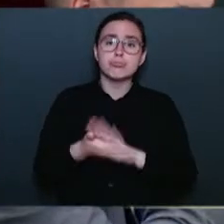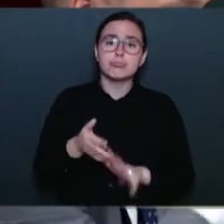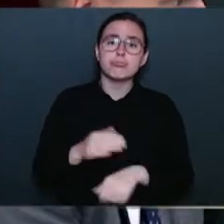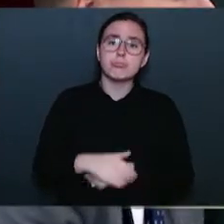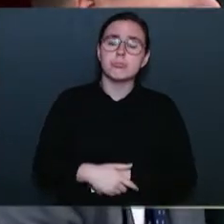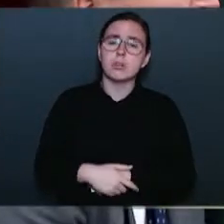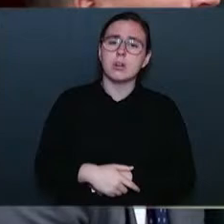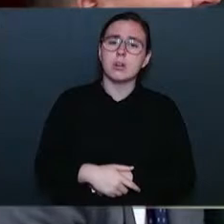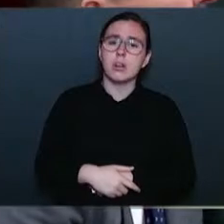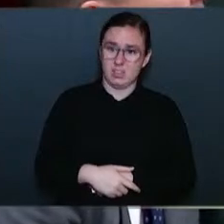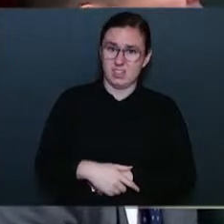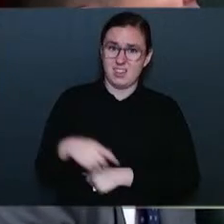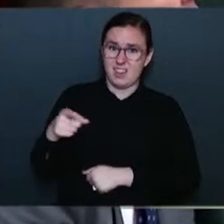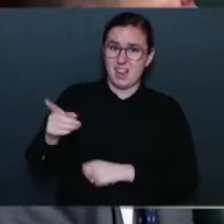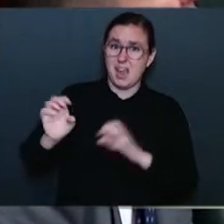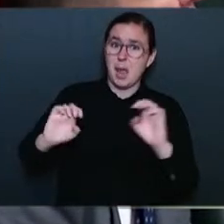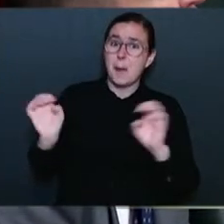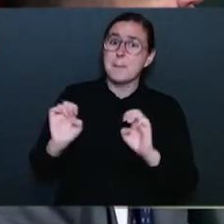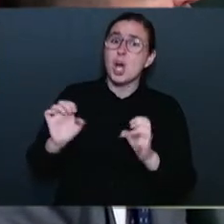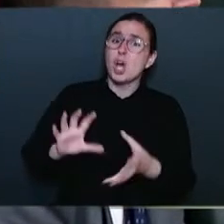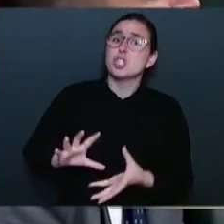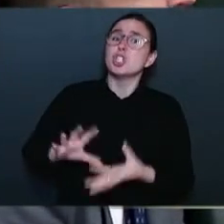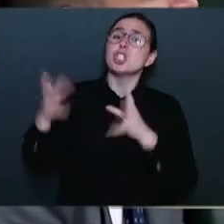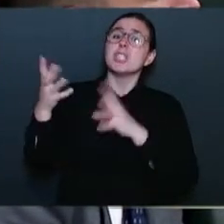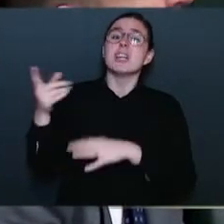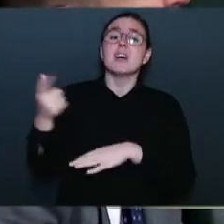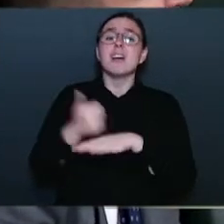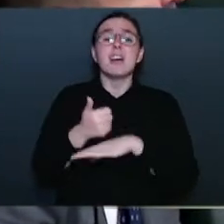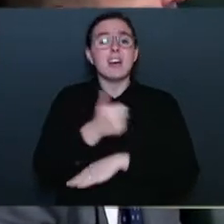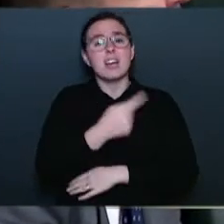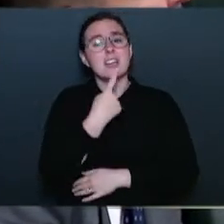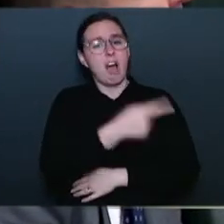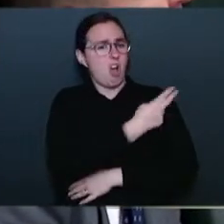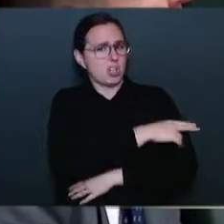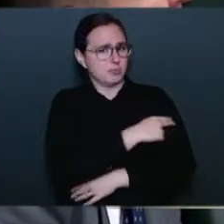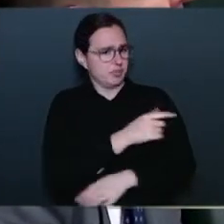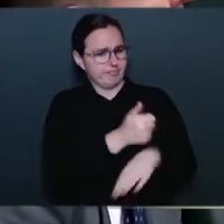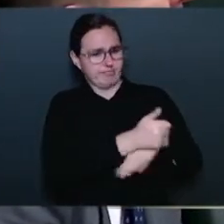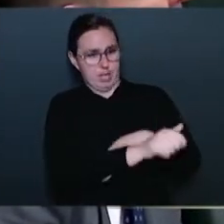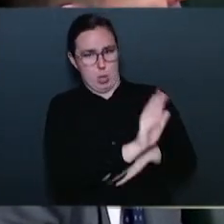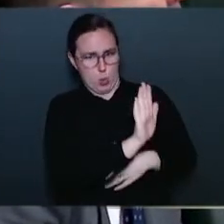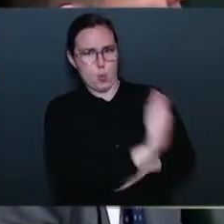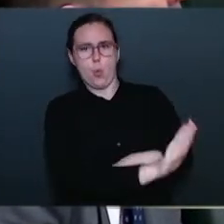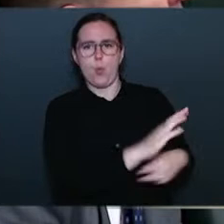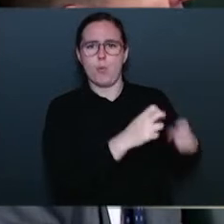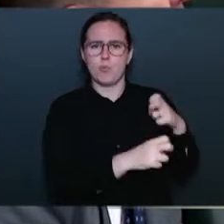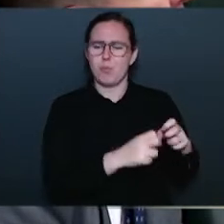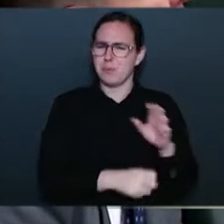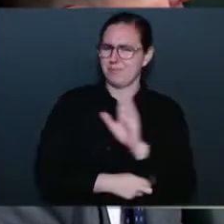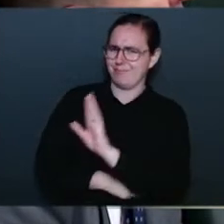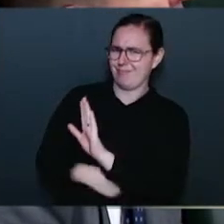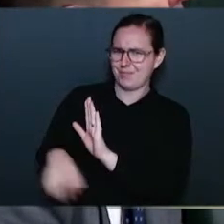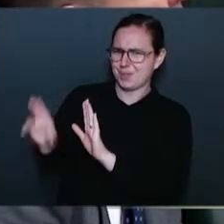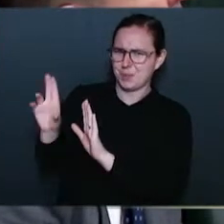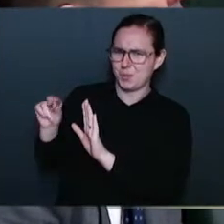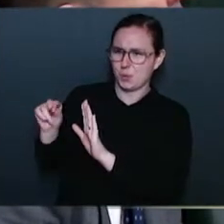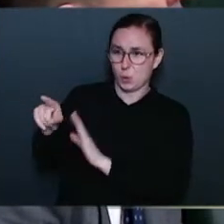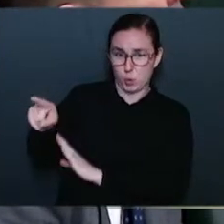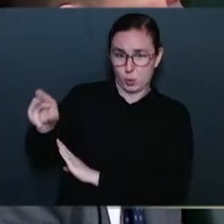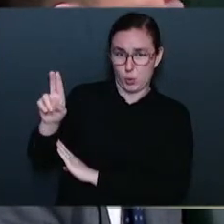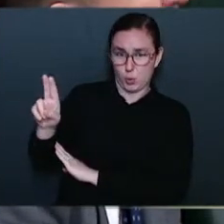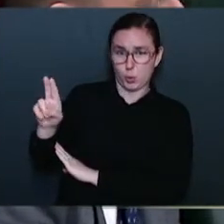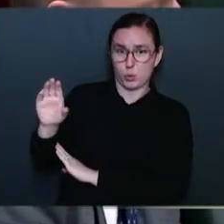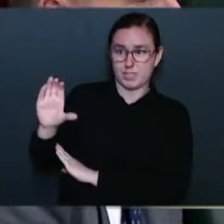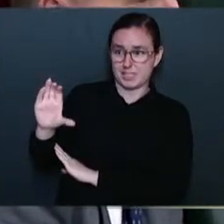creation the issue that they're facing but the truth is much more simple Mr Speaker the ucp's bad decisions and their repeated attacks on health care workers have caused